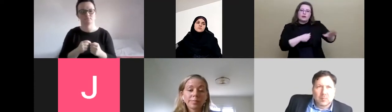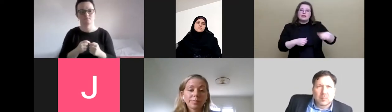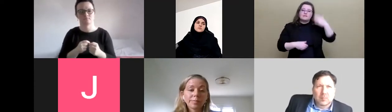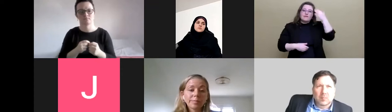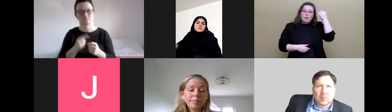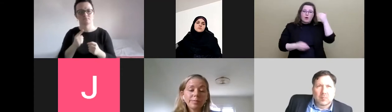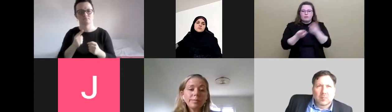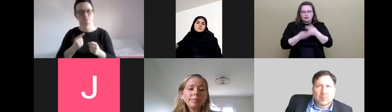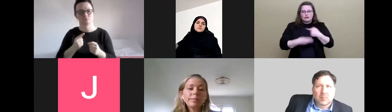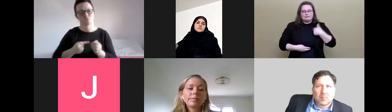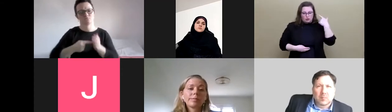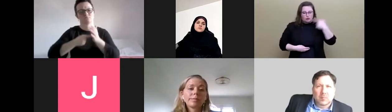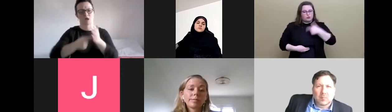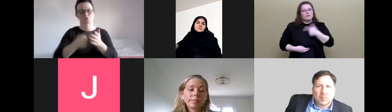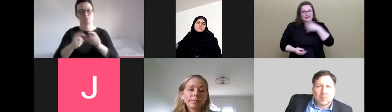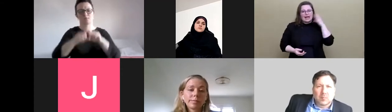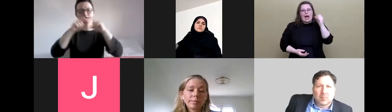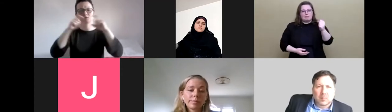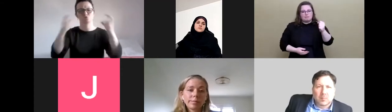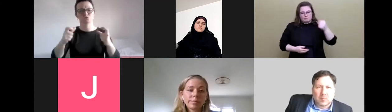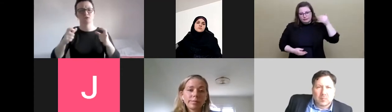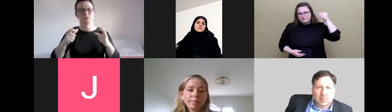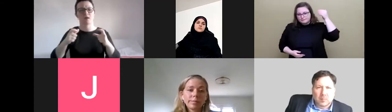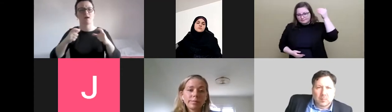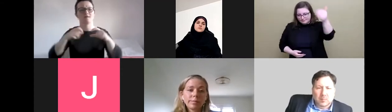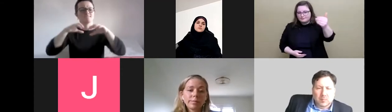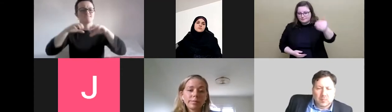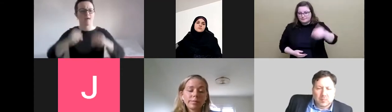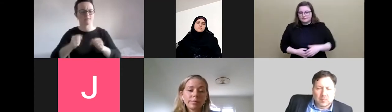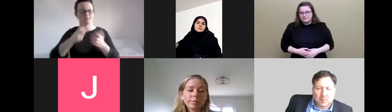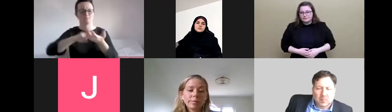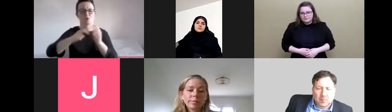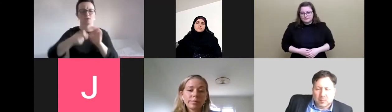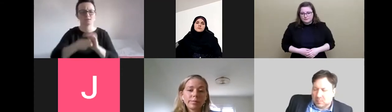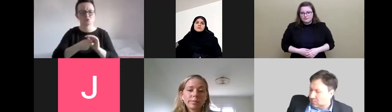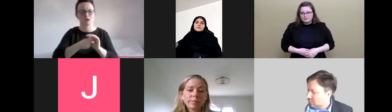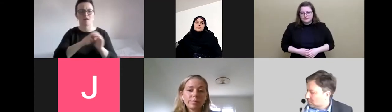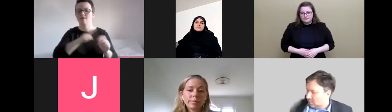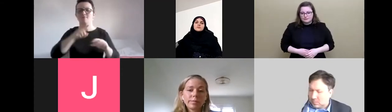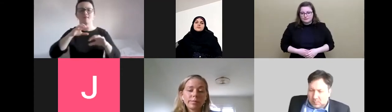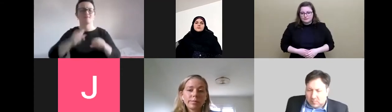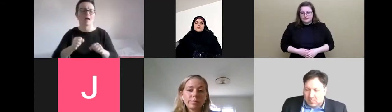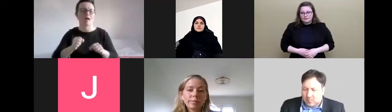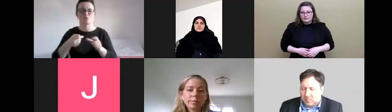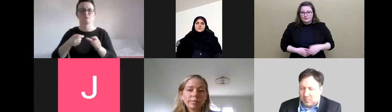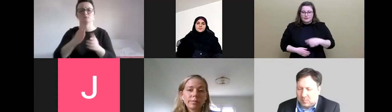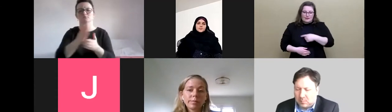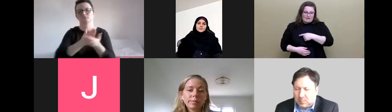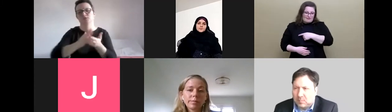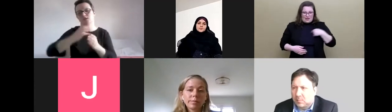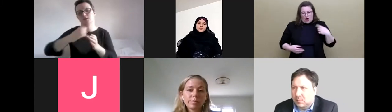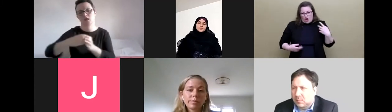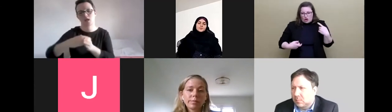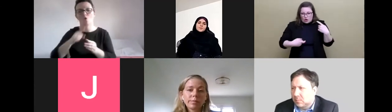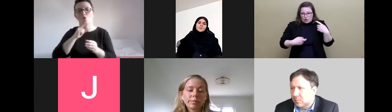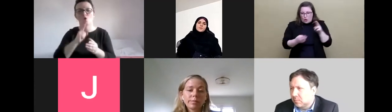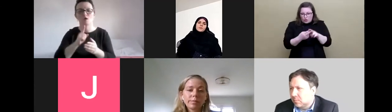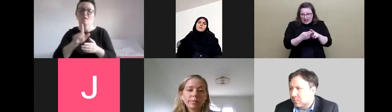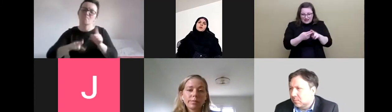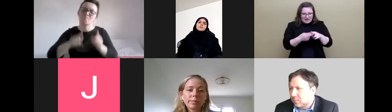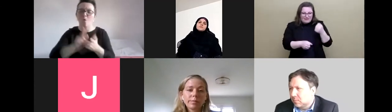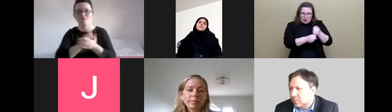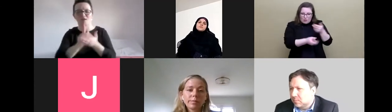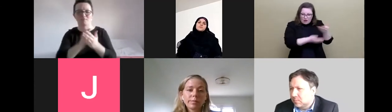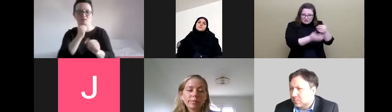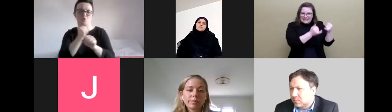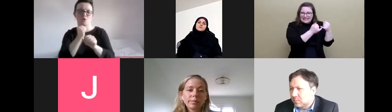the long run and that in our contacts and work with institutions and politicians and